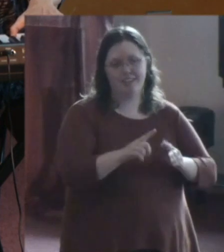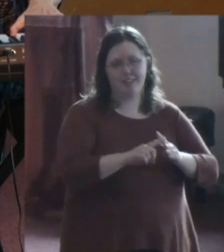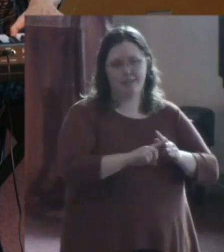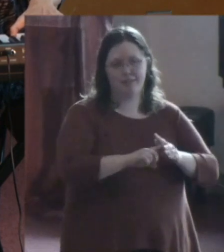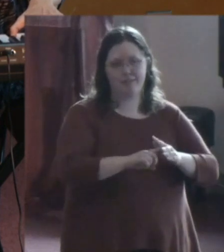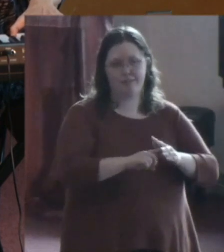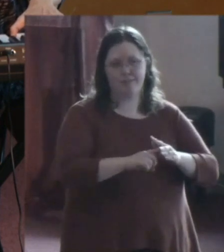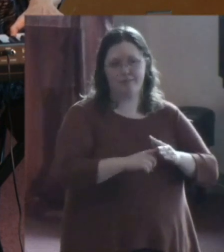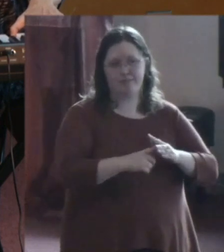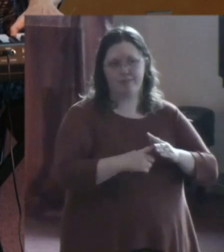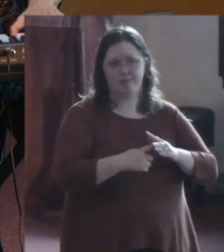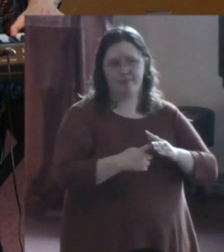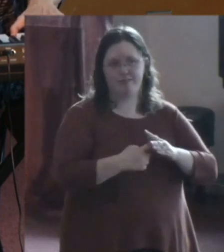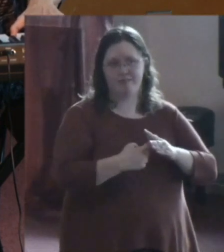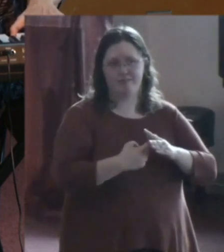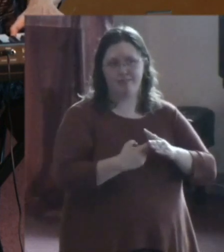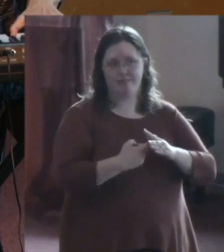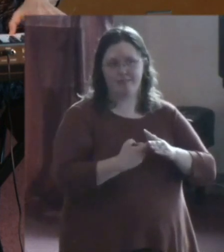craziness